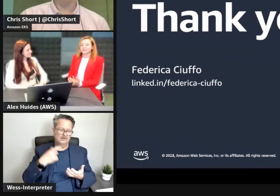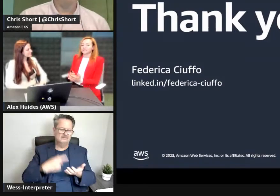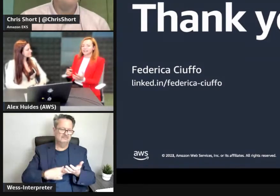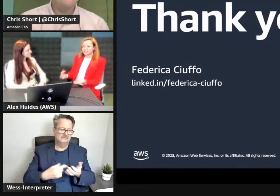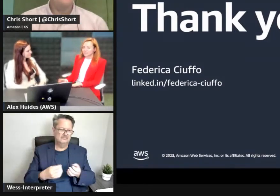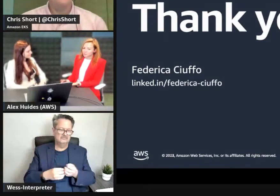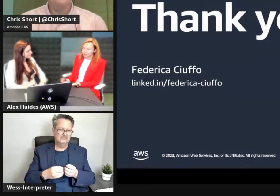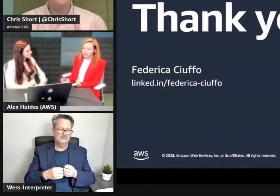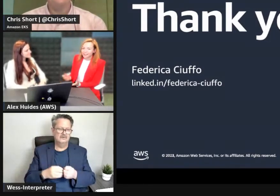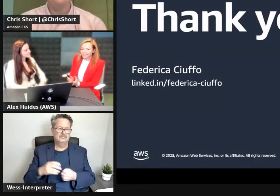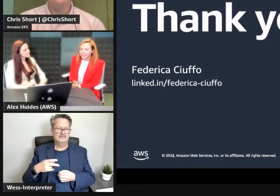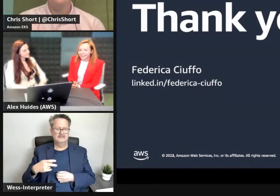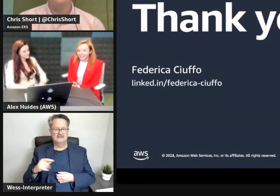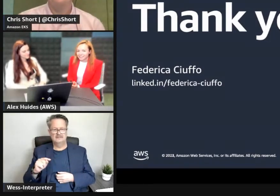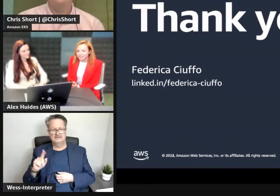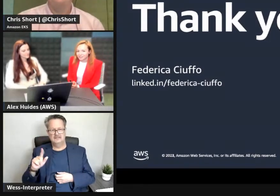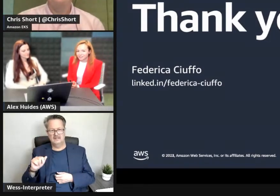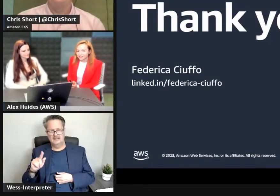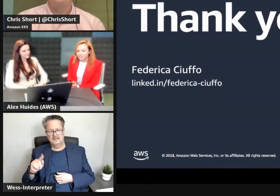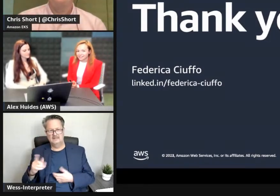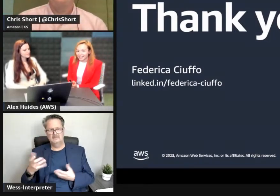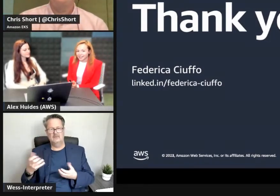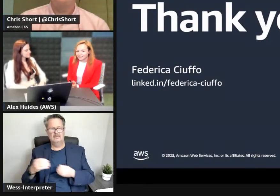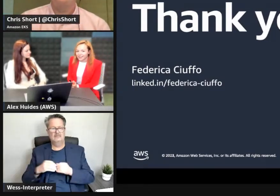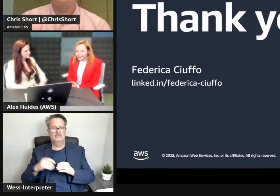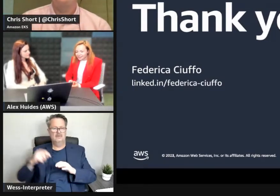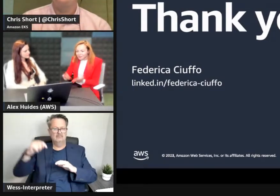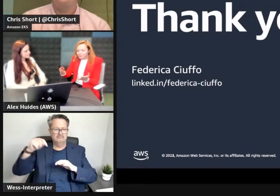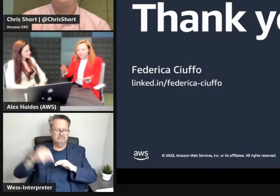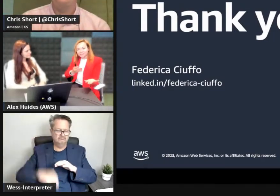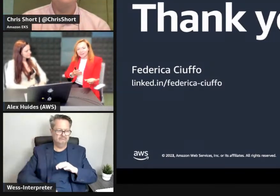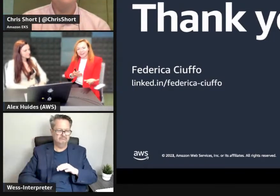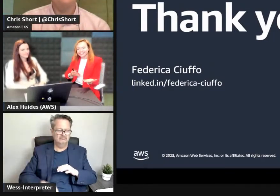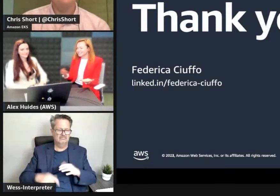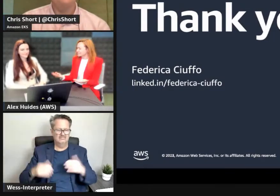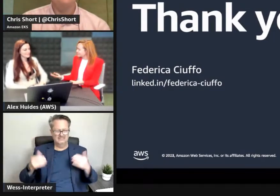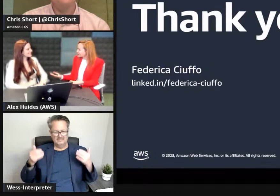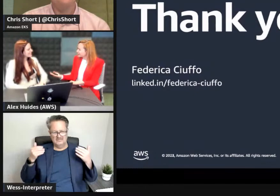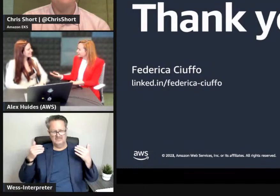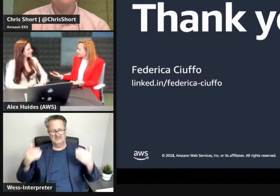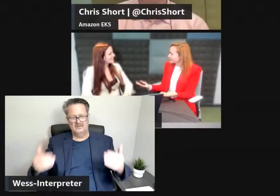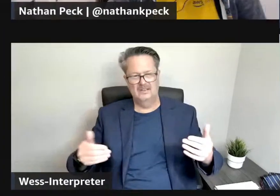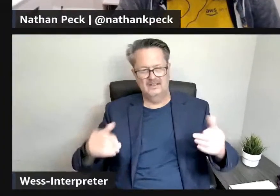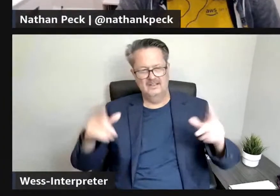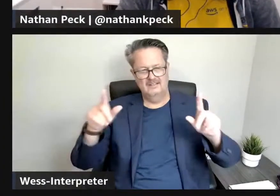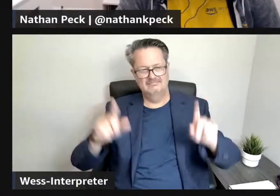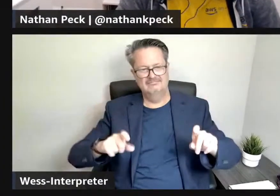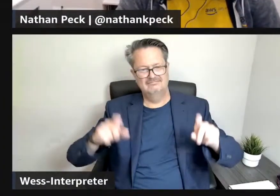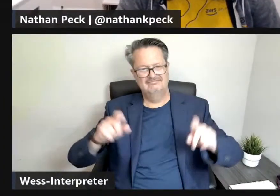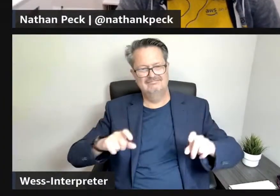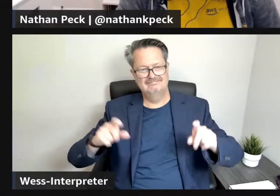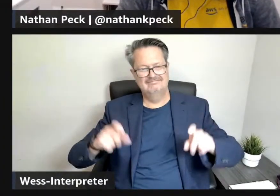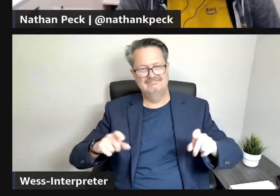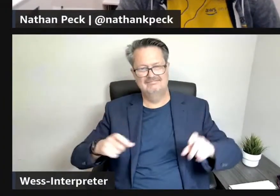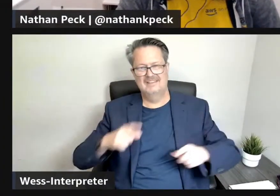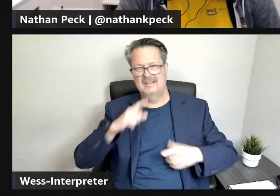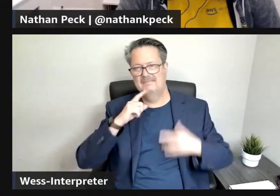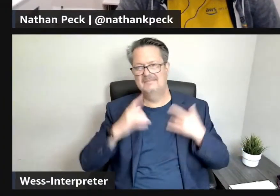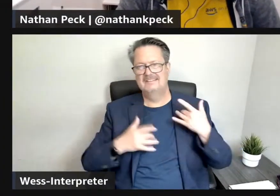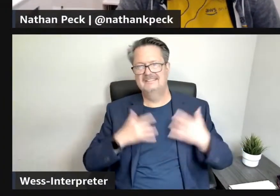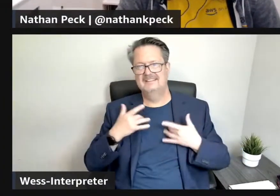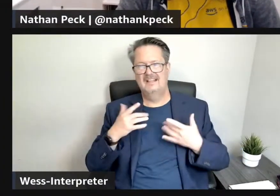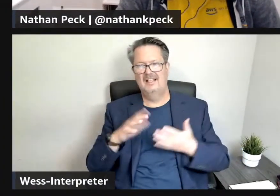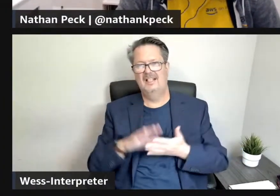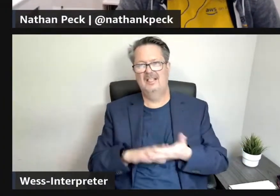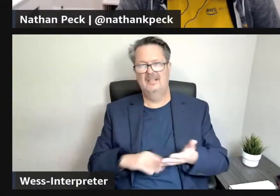Lattice, if you want to dive deeper into the service. And yeah, go try it. Go try it out. I'm super excited. I'm going to learn more about